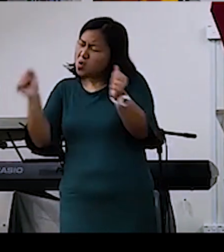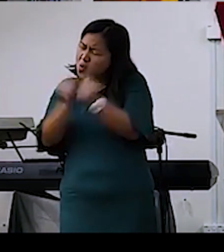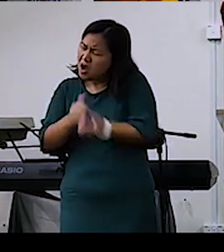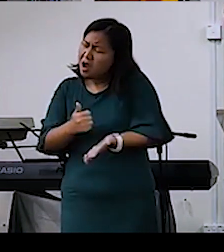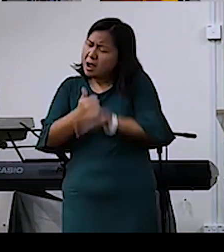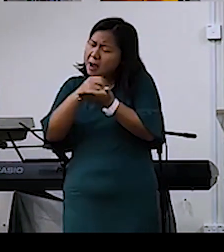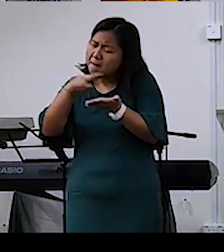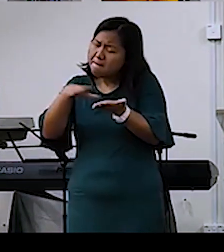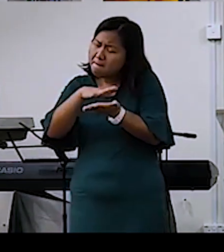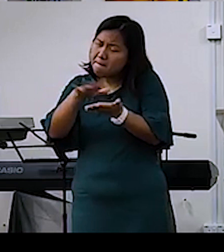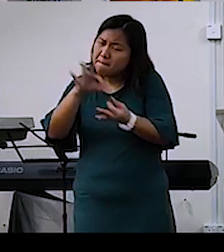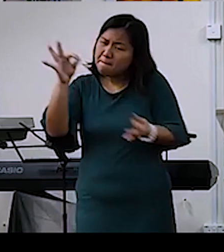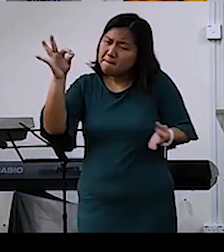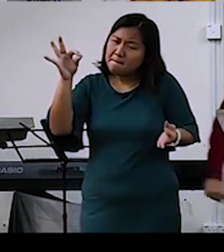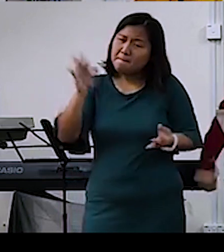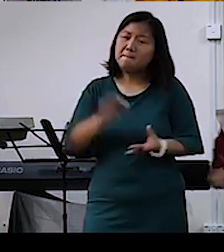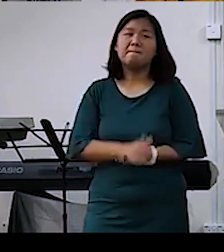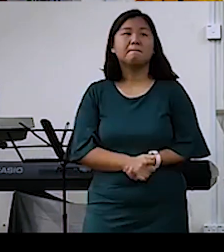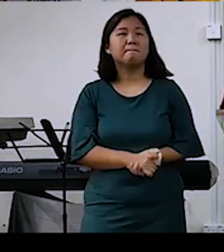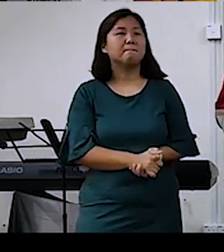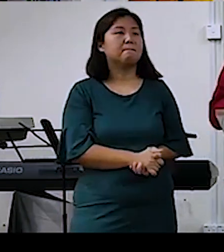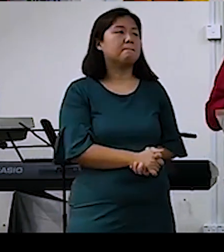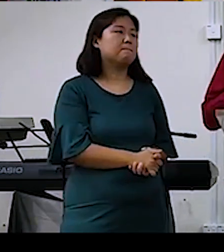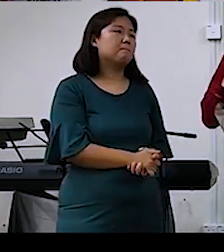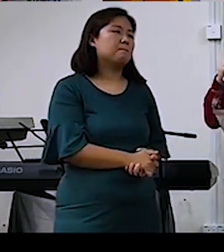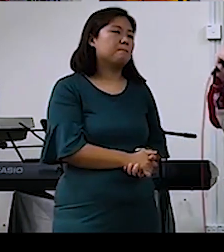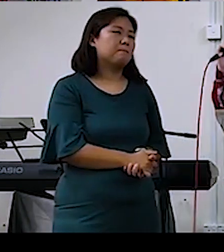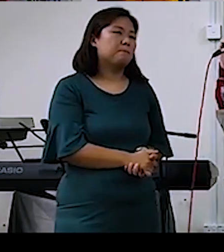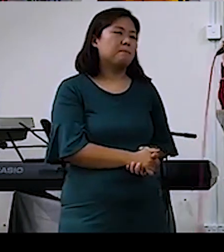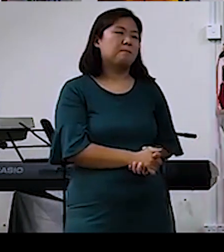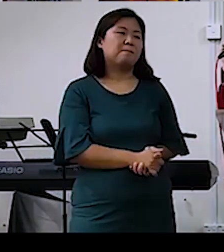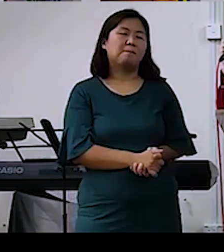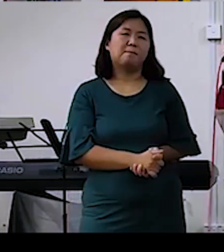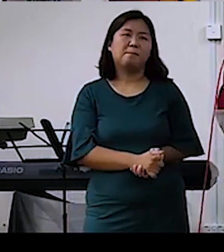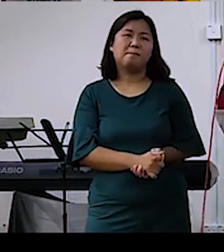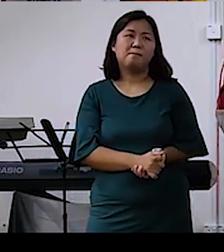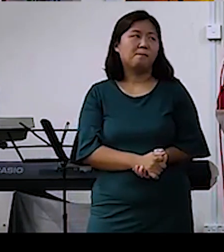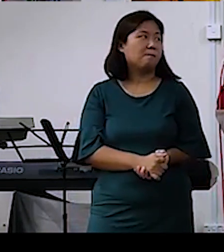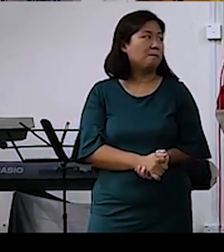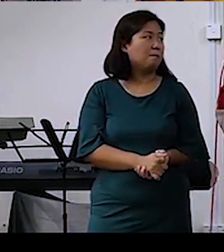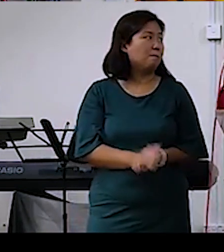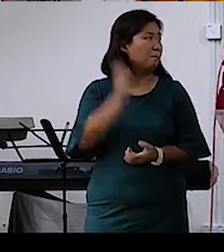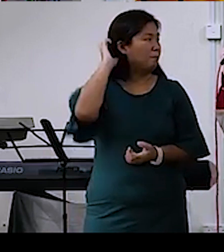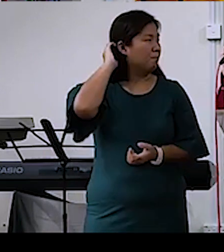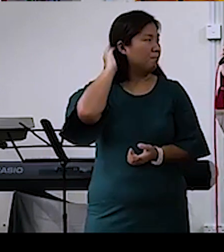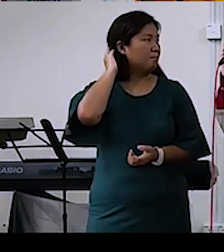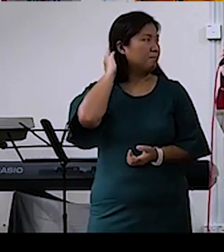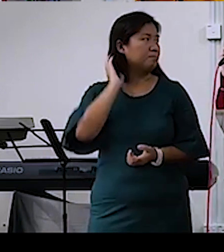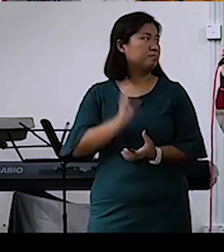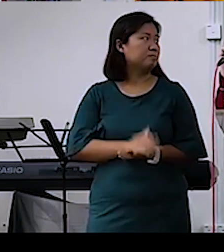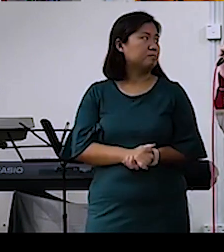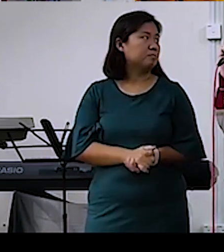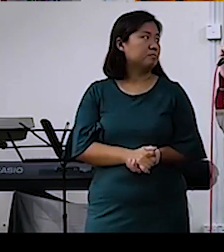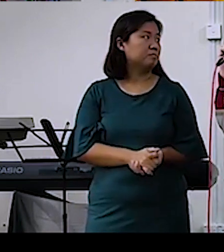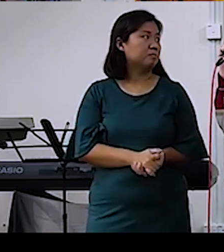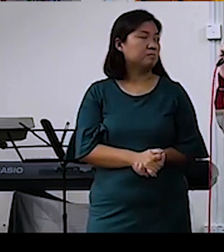hallelujah? So we in Jesus Christ, we are not alone. We can be alone alone.